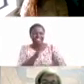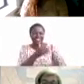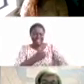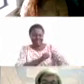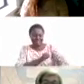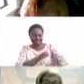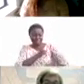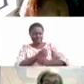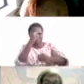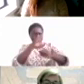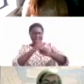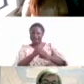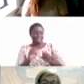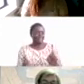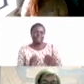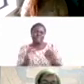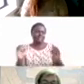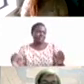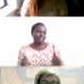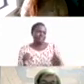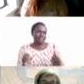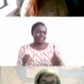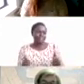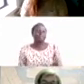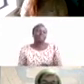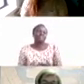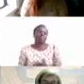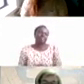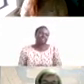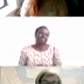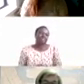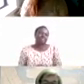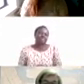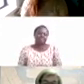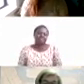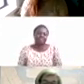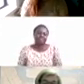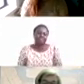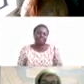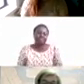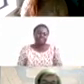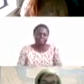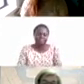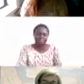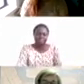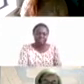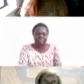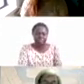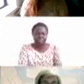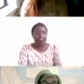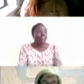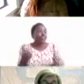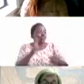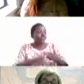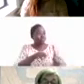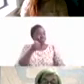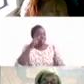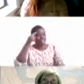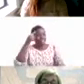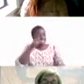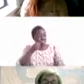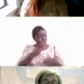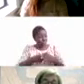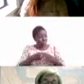unwanted pregnancies, sexual violence, and sexually transmitted diseases.